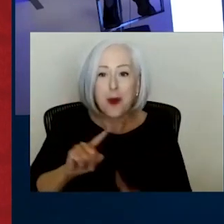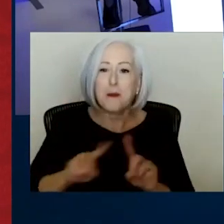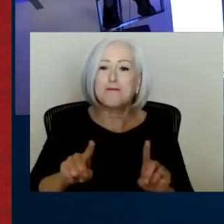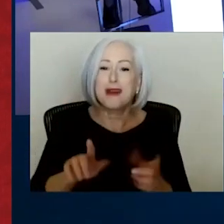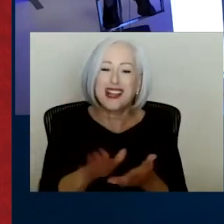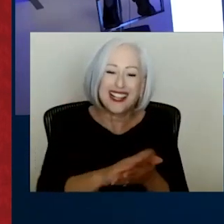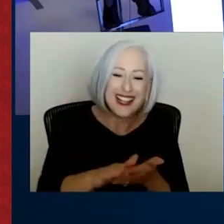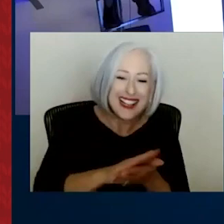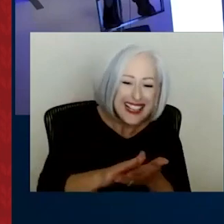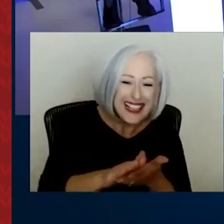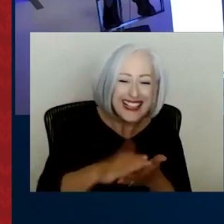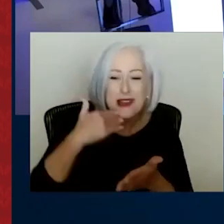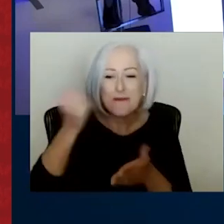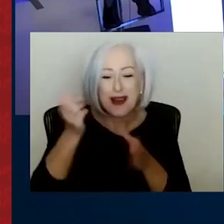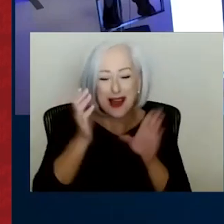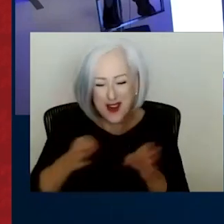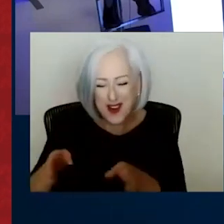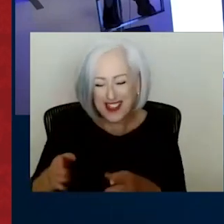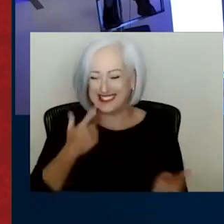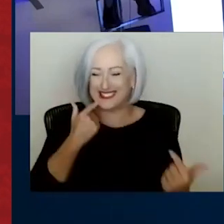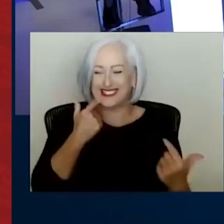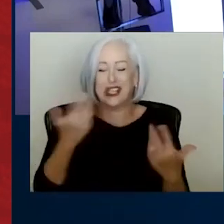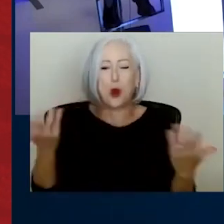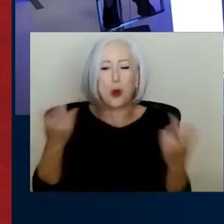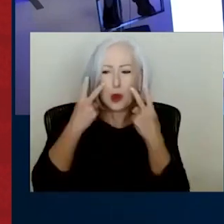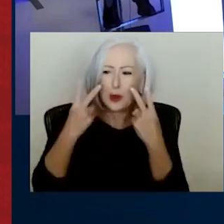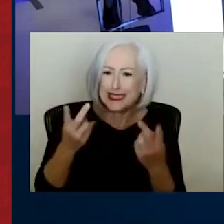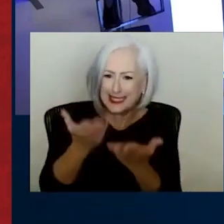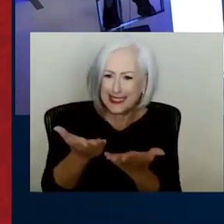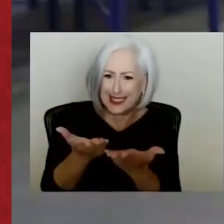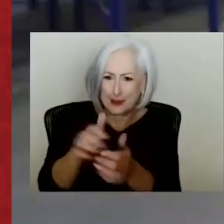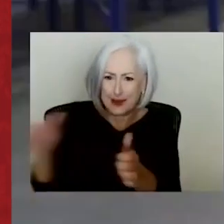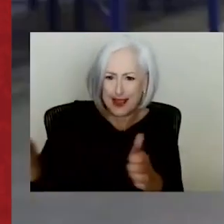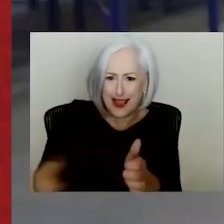Tell us a little bit about what we're seeing in the warehouse behind you.